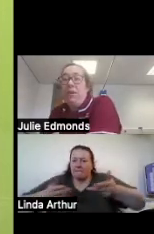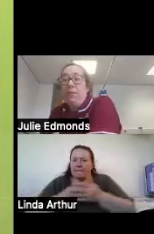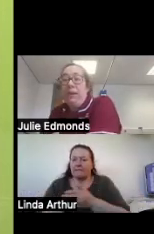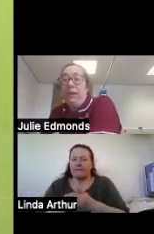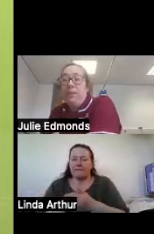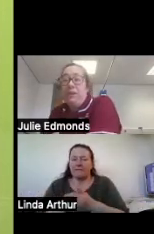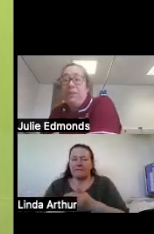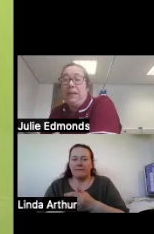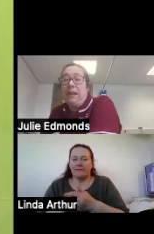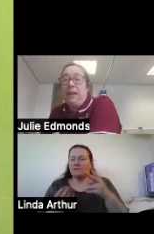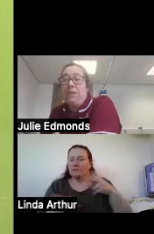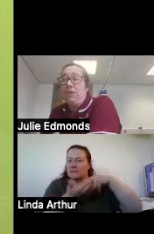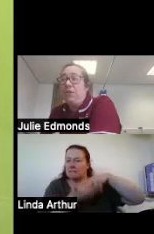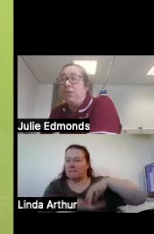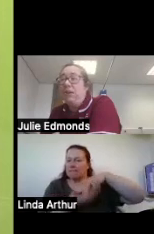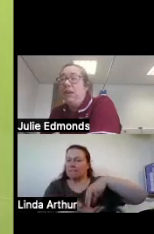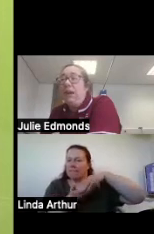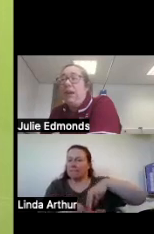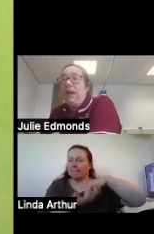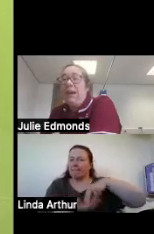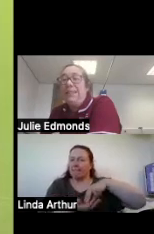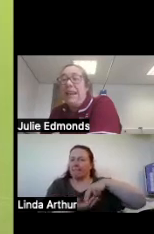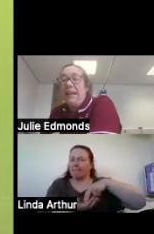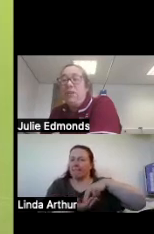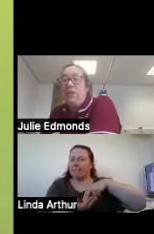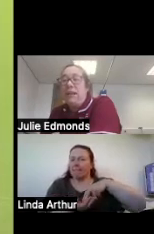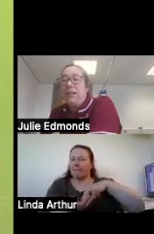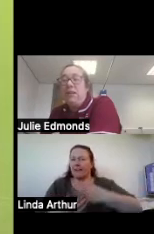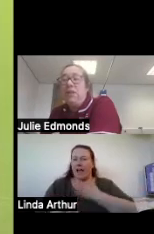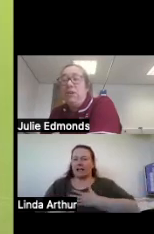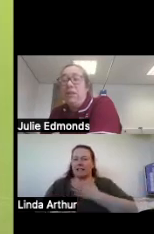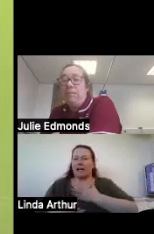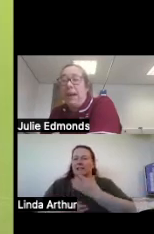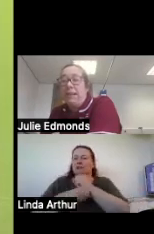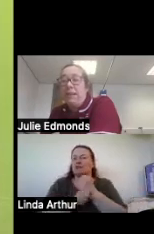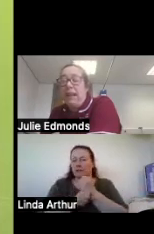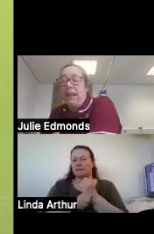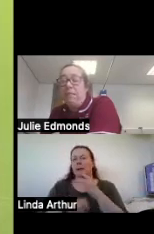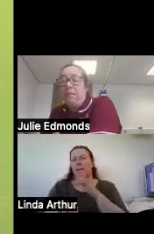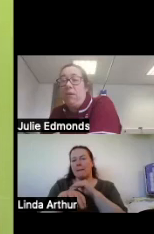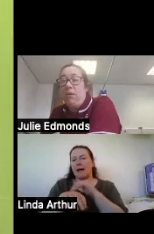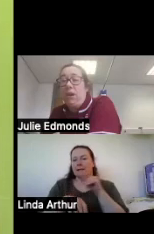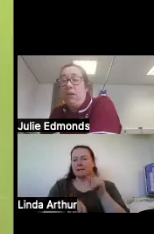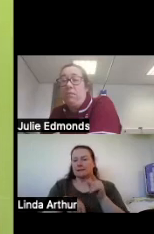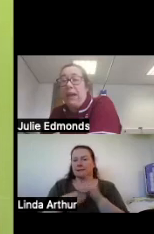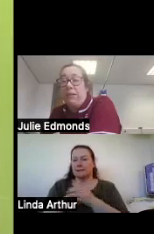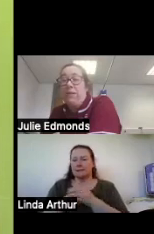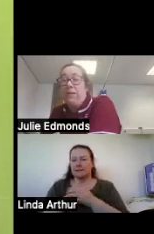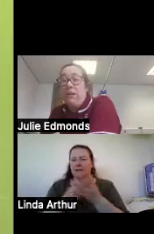standing for long periods, which has been touched on. Anxiety and stress has a huge impact on